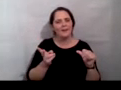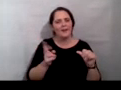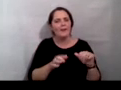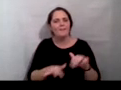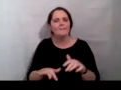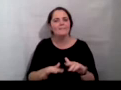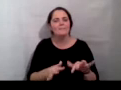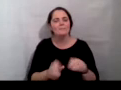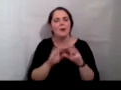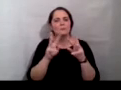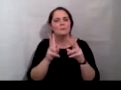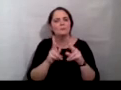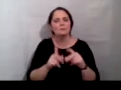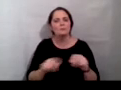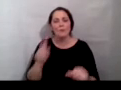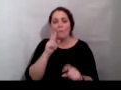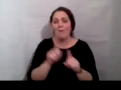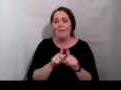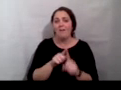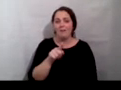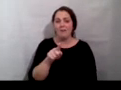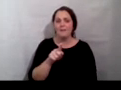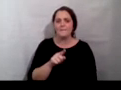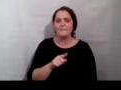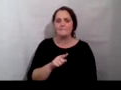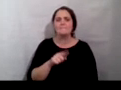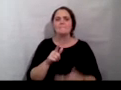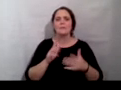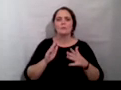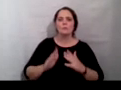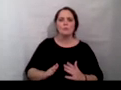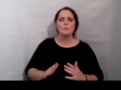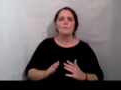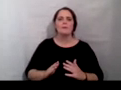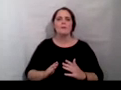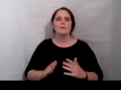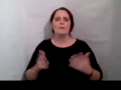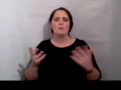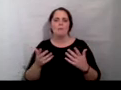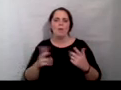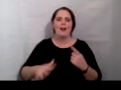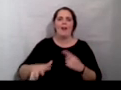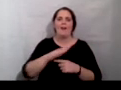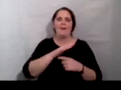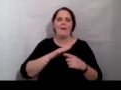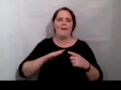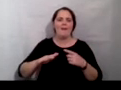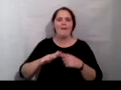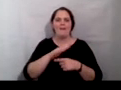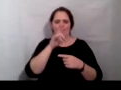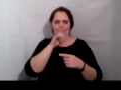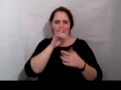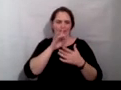into the story, an overall story. There's the landscape and the human activity are interacting, and